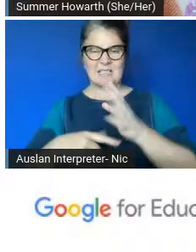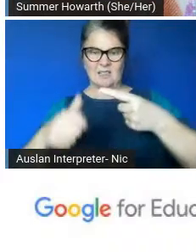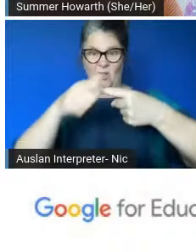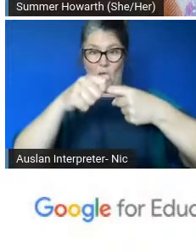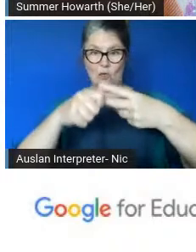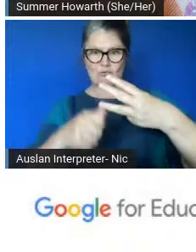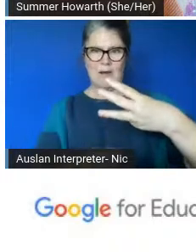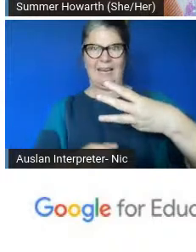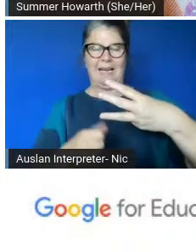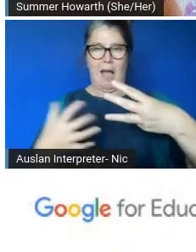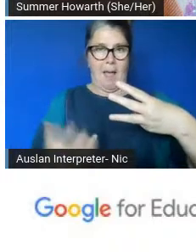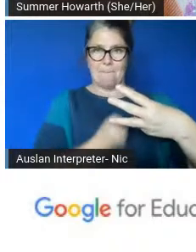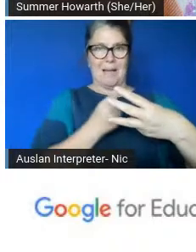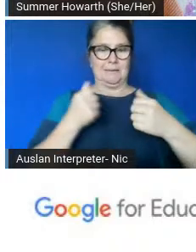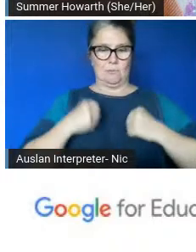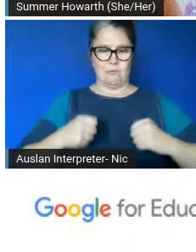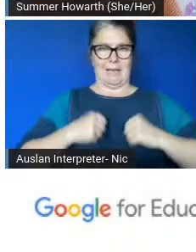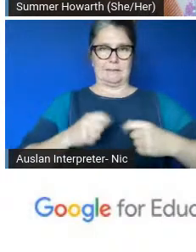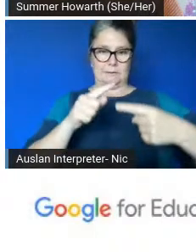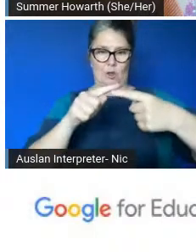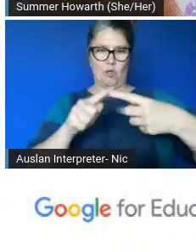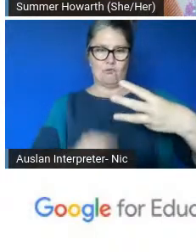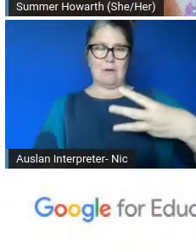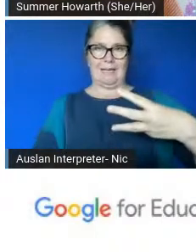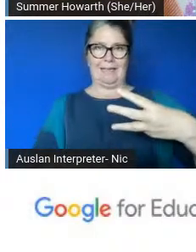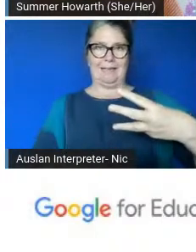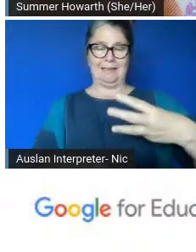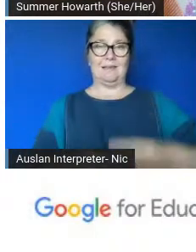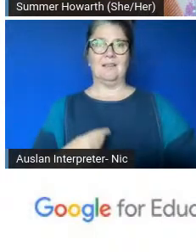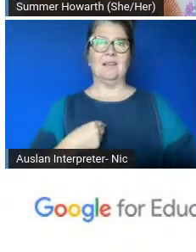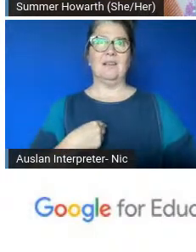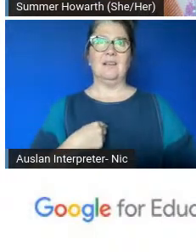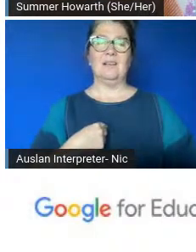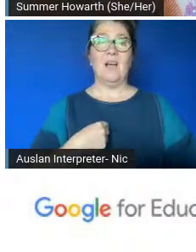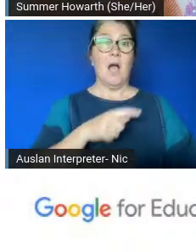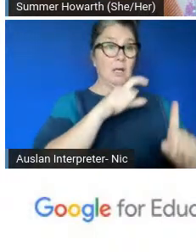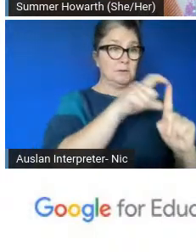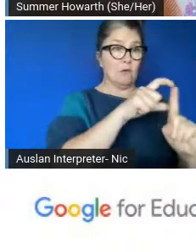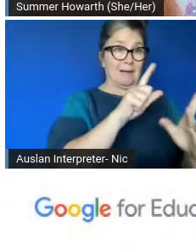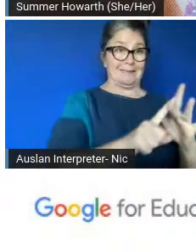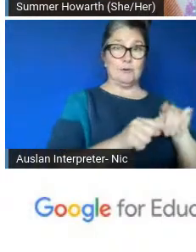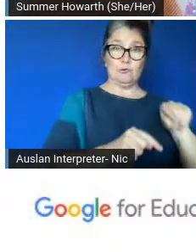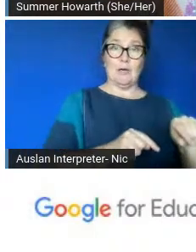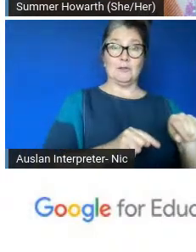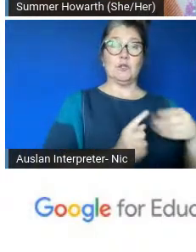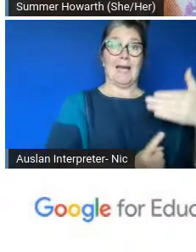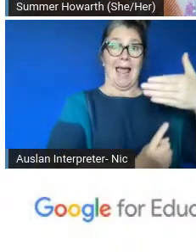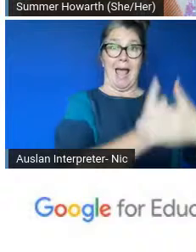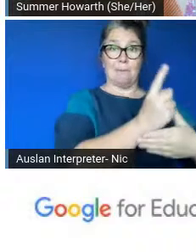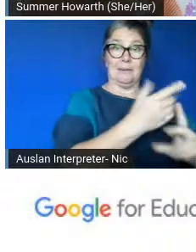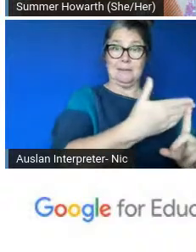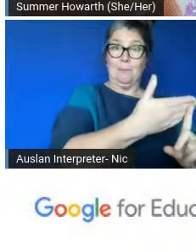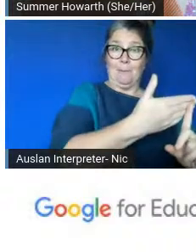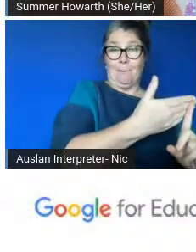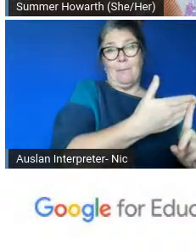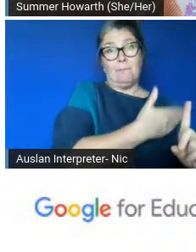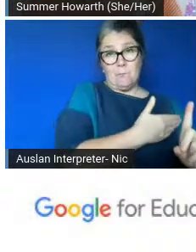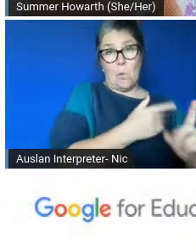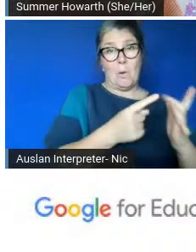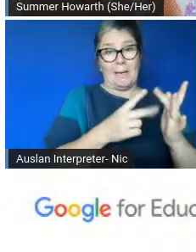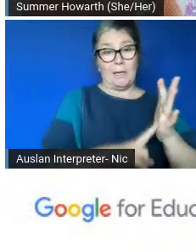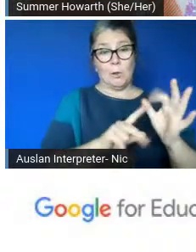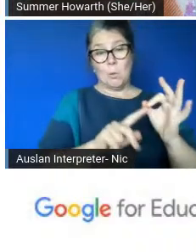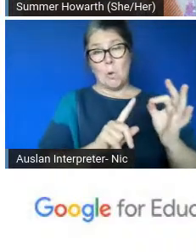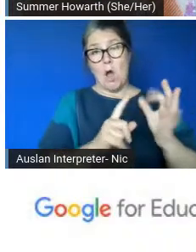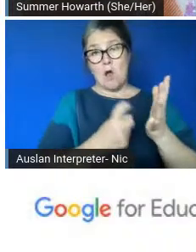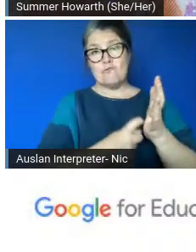would argue that direct instruction can come before inquiry, but it doesn't have to. Inquiry can come first,